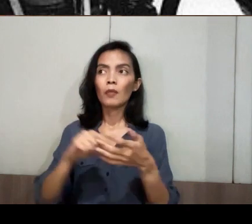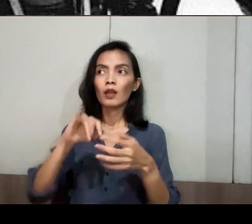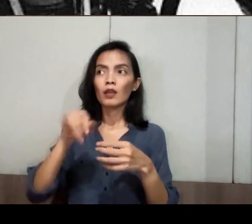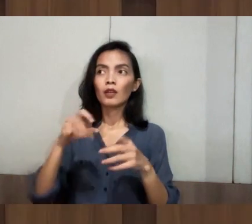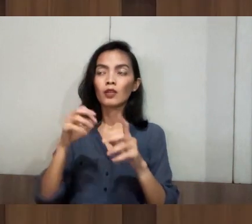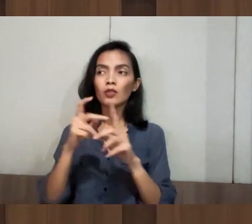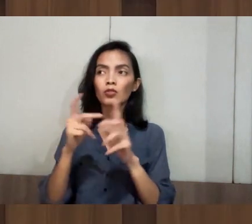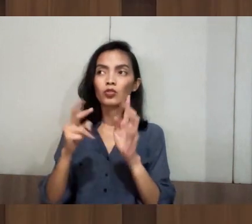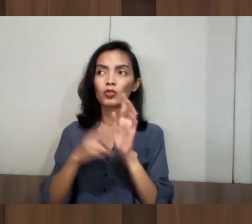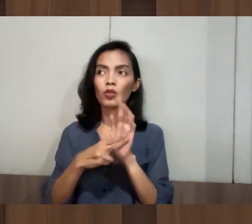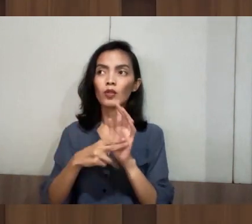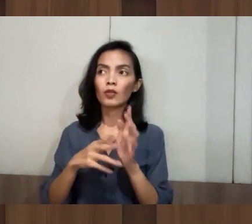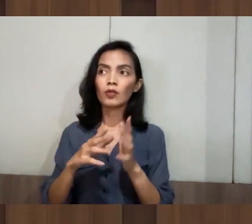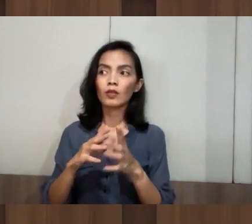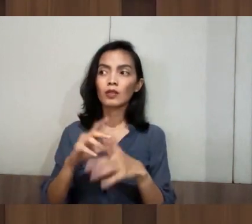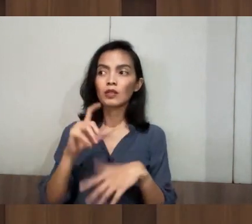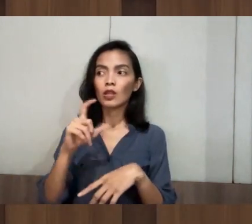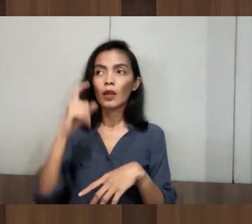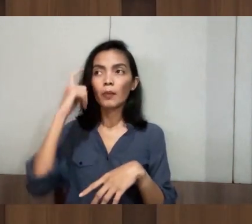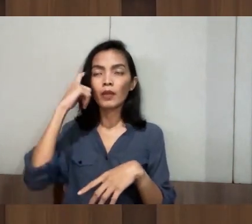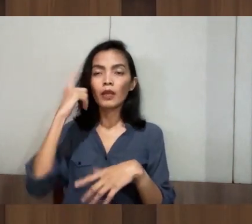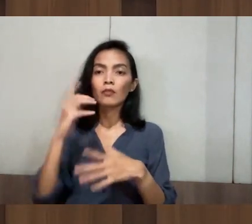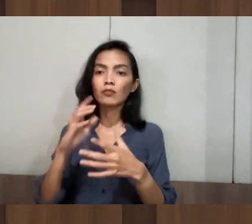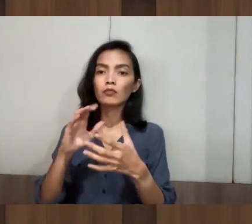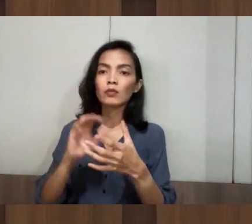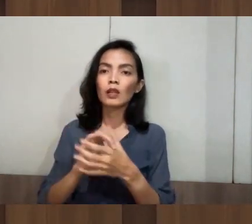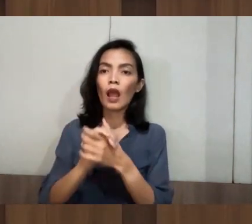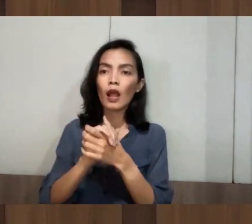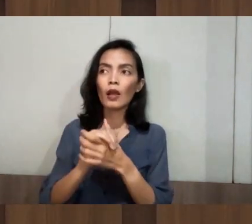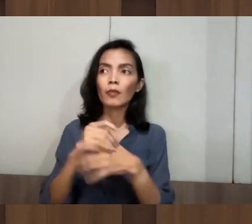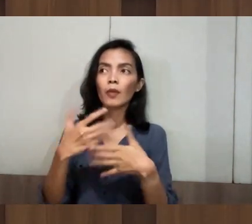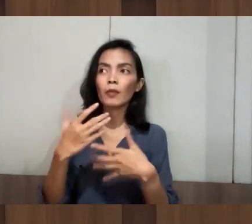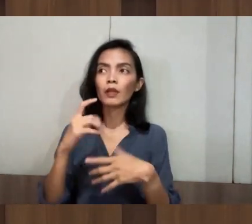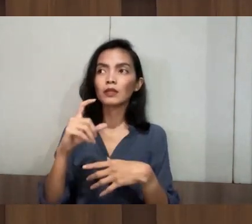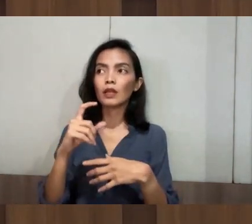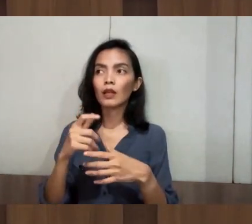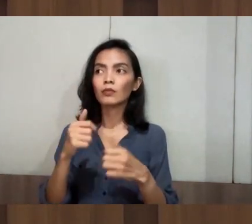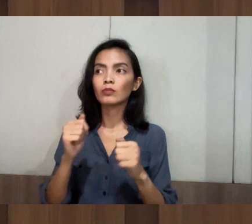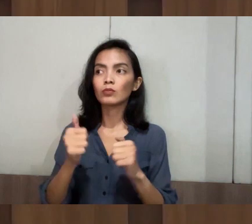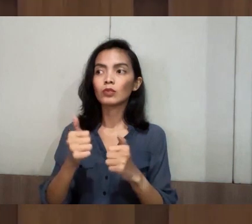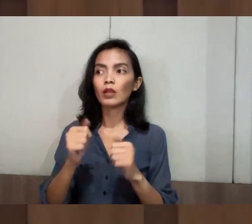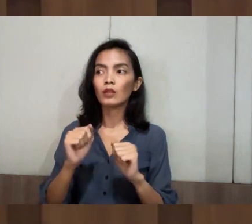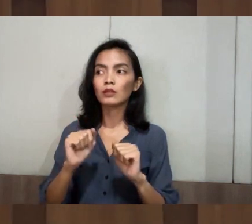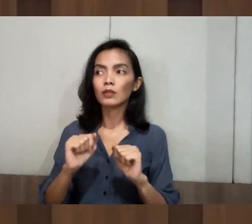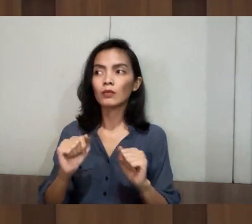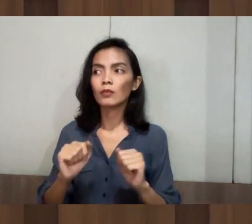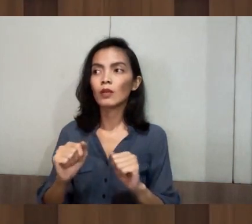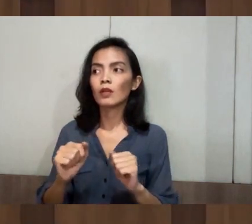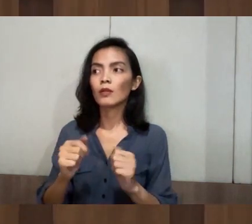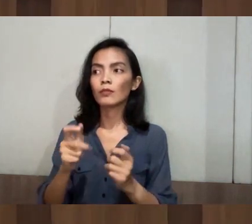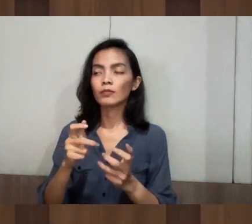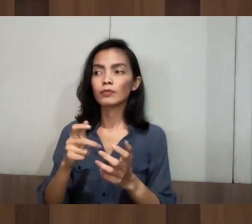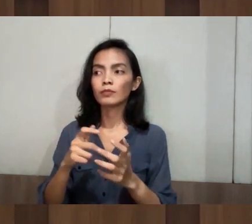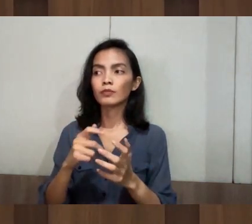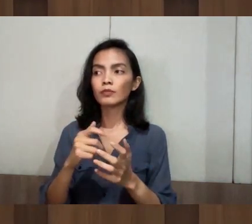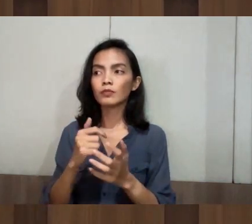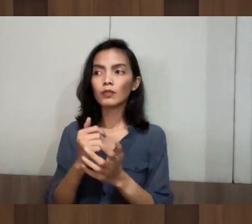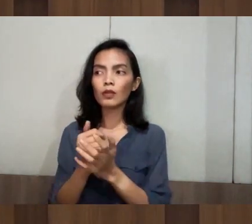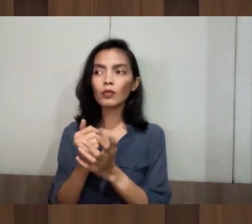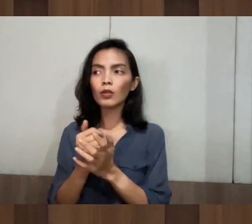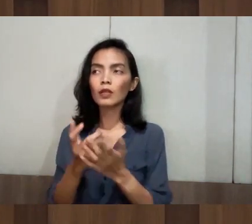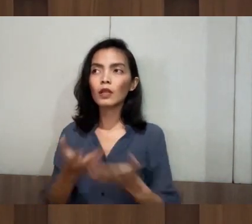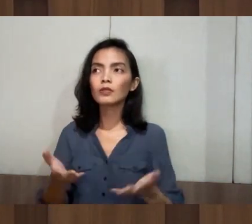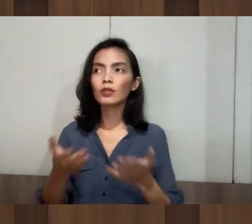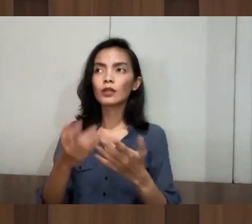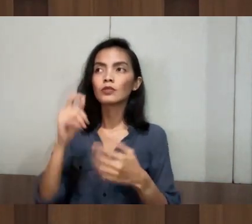He was the US Air Force Colonel, John Boyd, where he introduced this thinking technique to help pilots to make quick